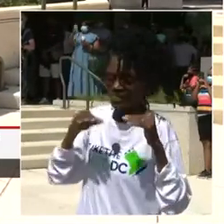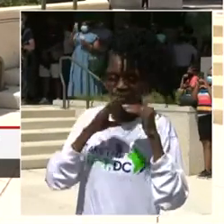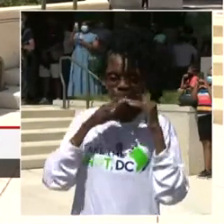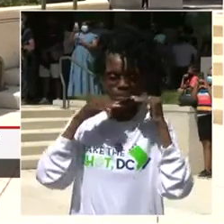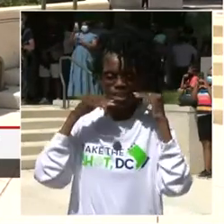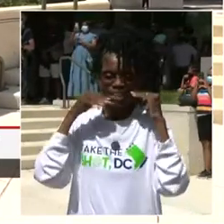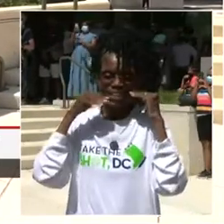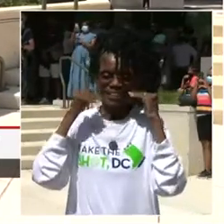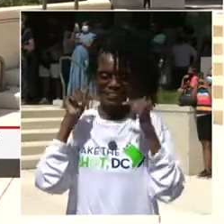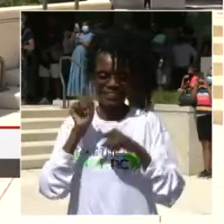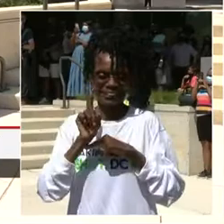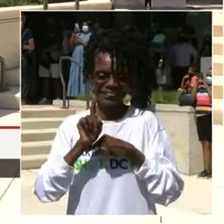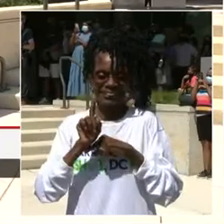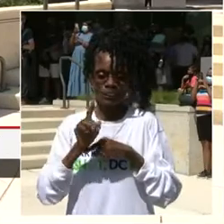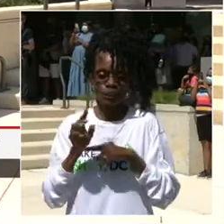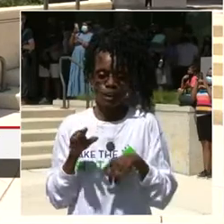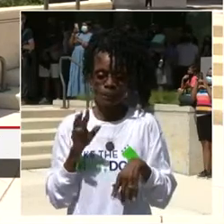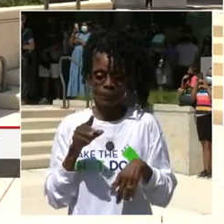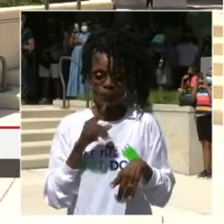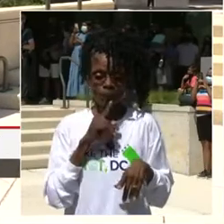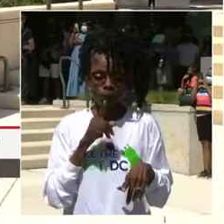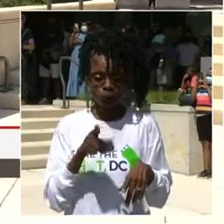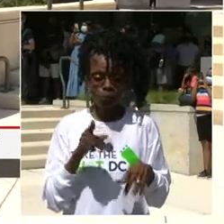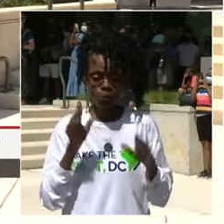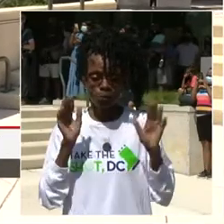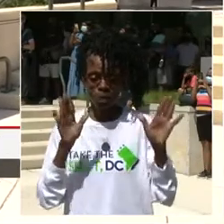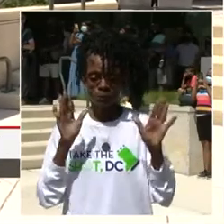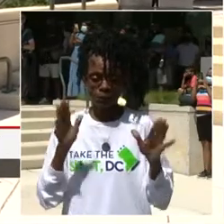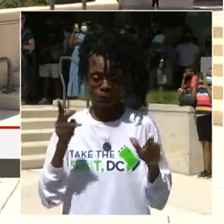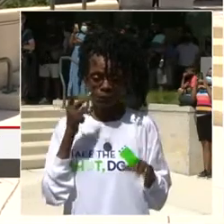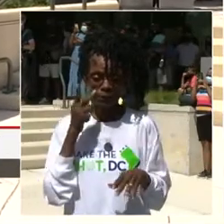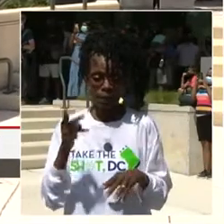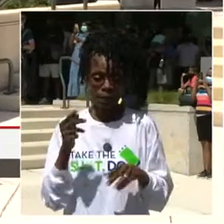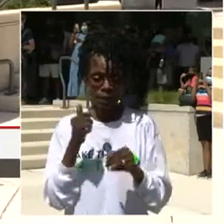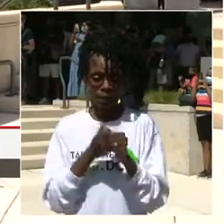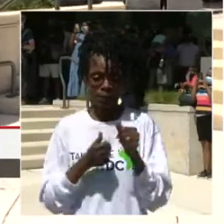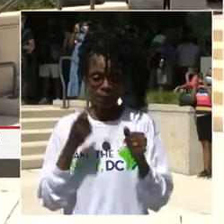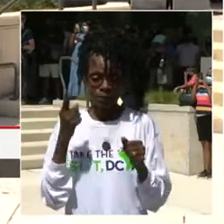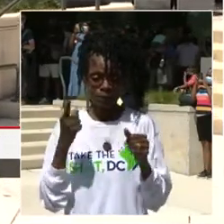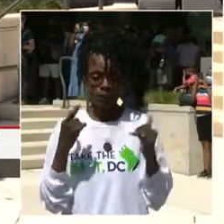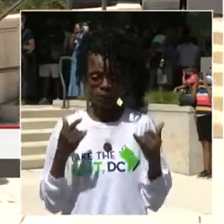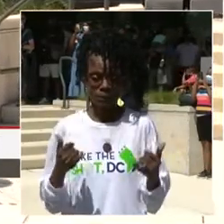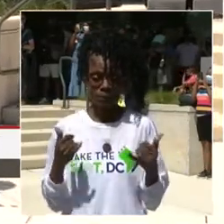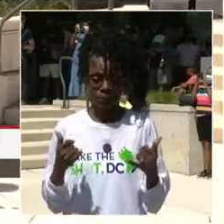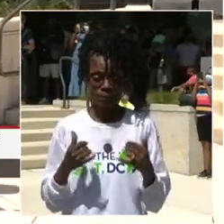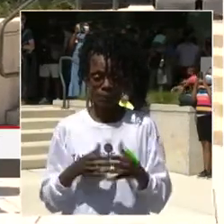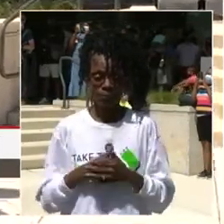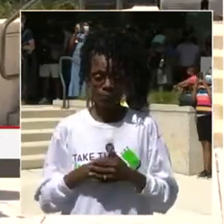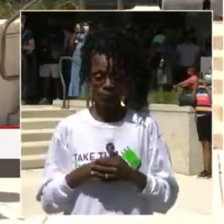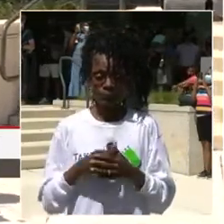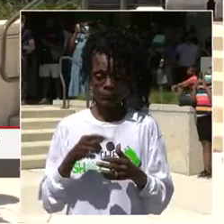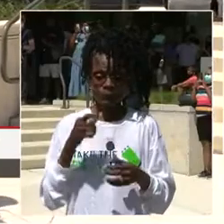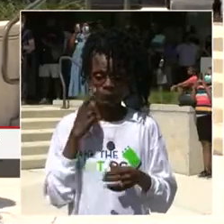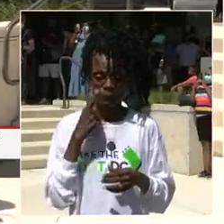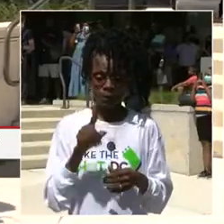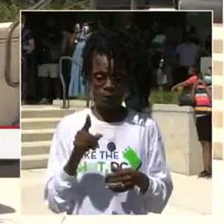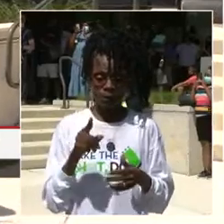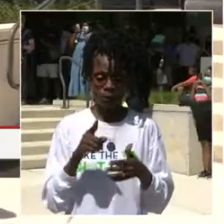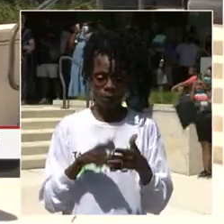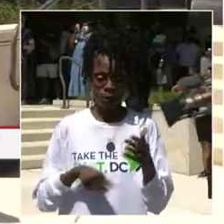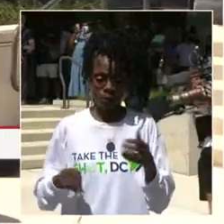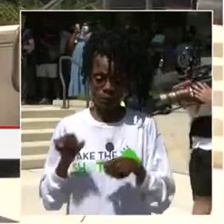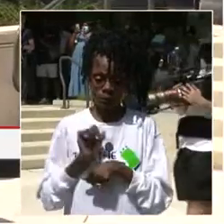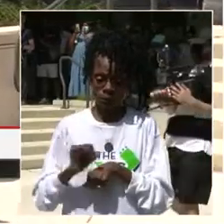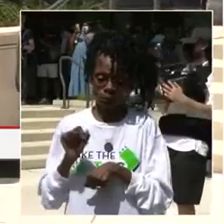It is so wonderful to see everybody today for what we have worked together.